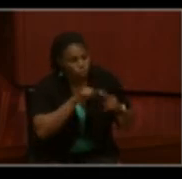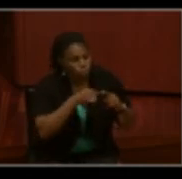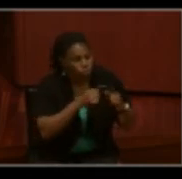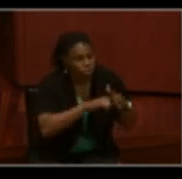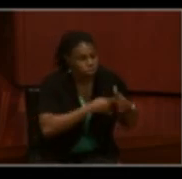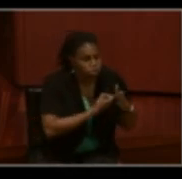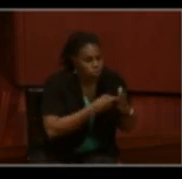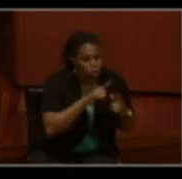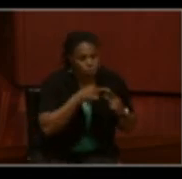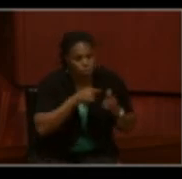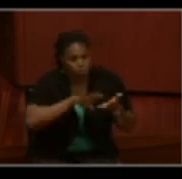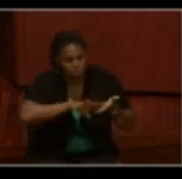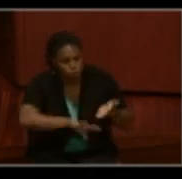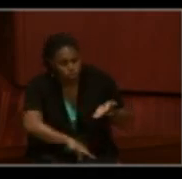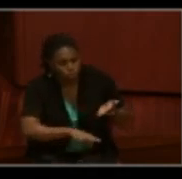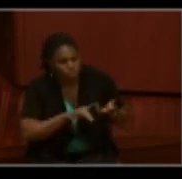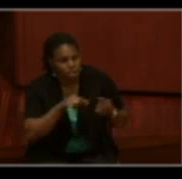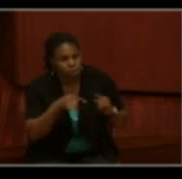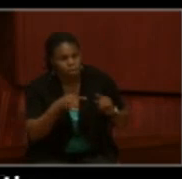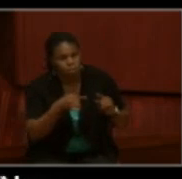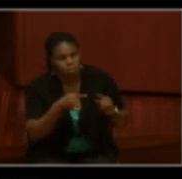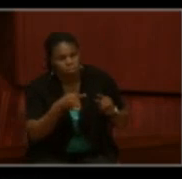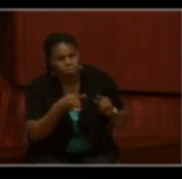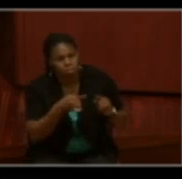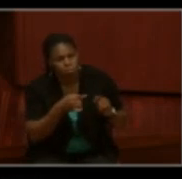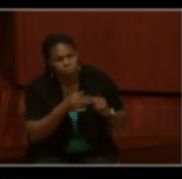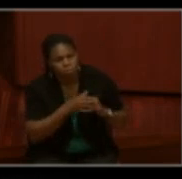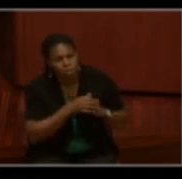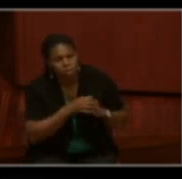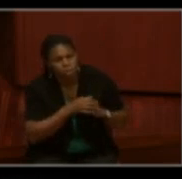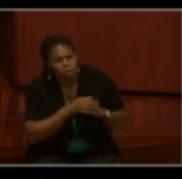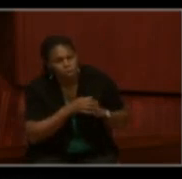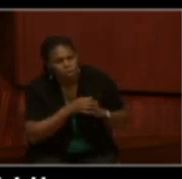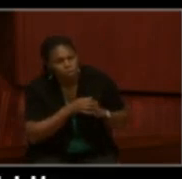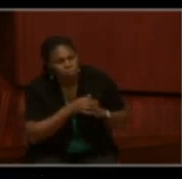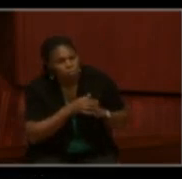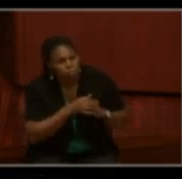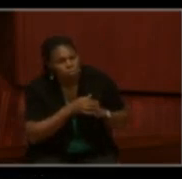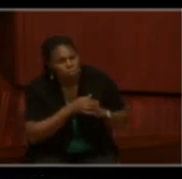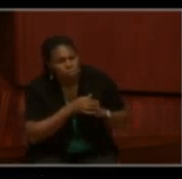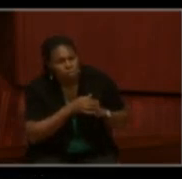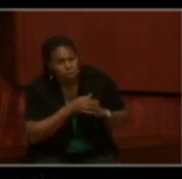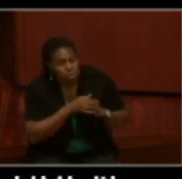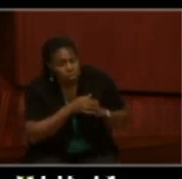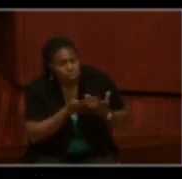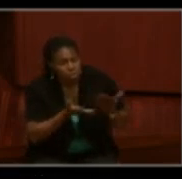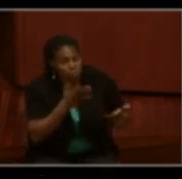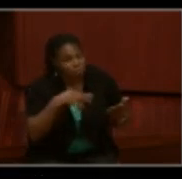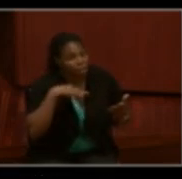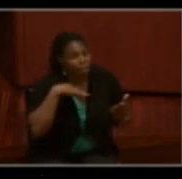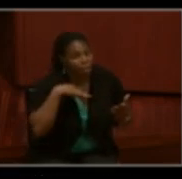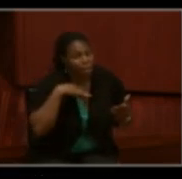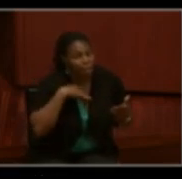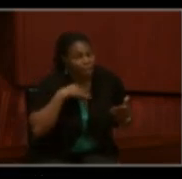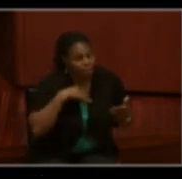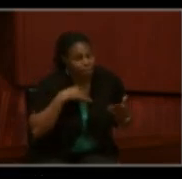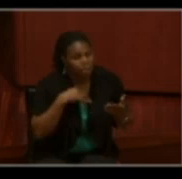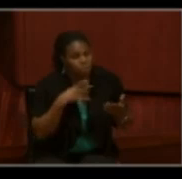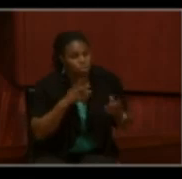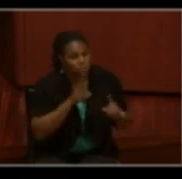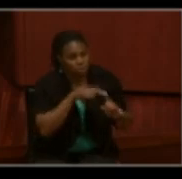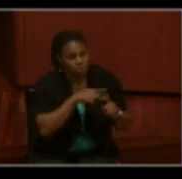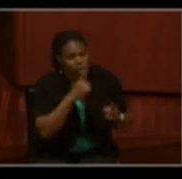when they were terminated. There's some pay information, and sometimes there's even an application for when they applied for